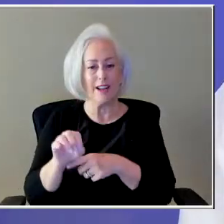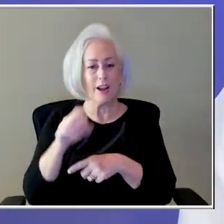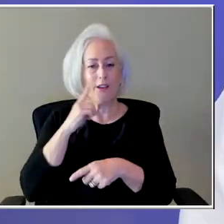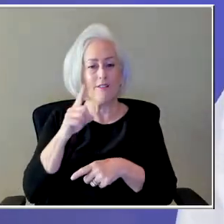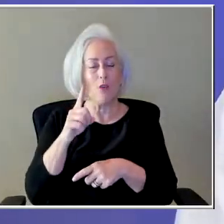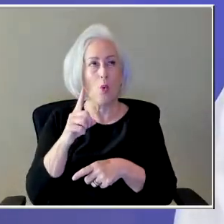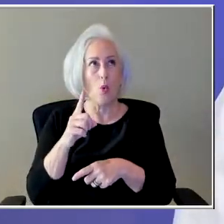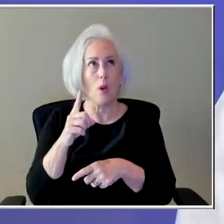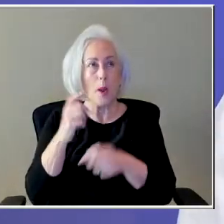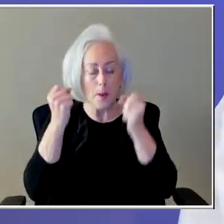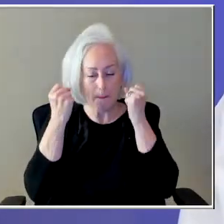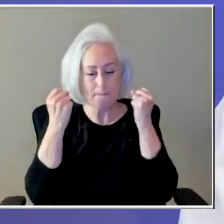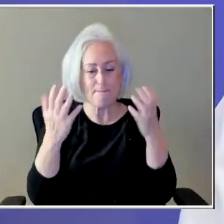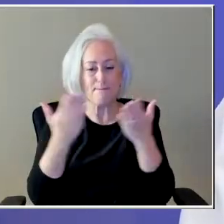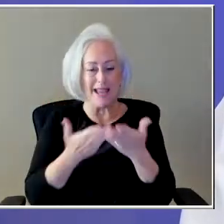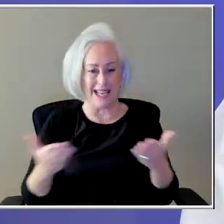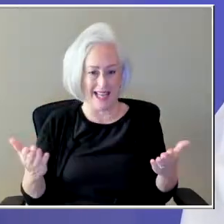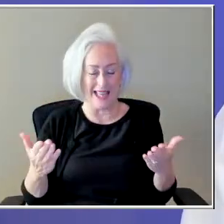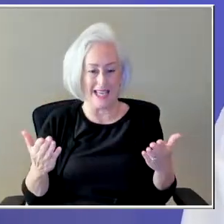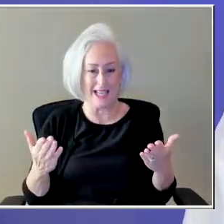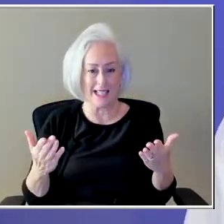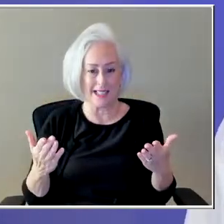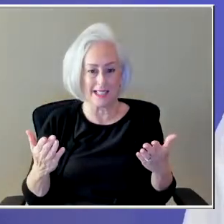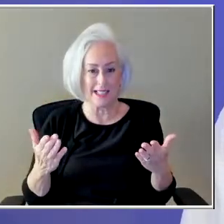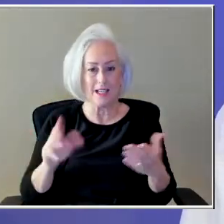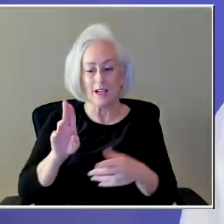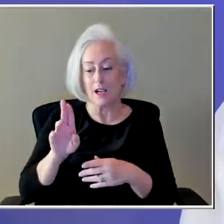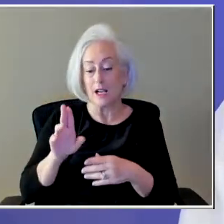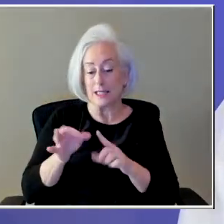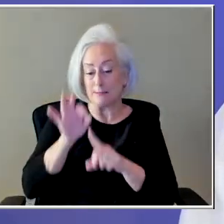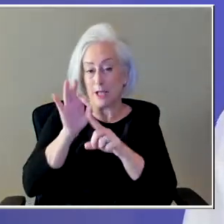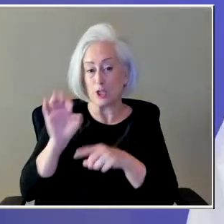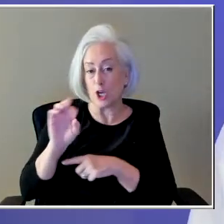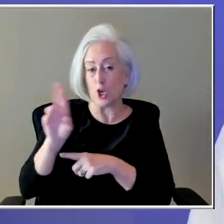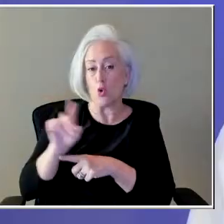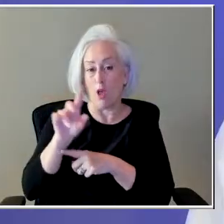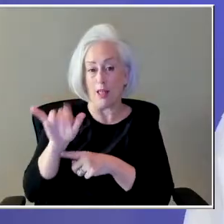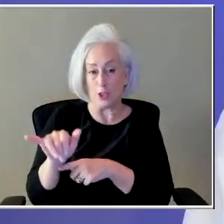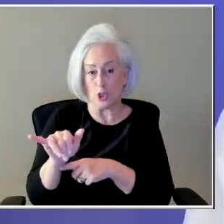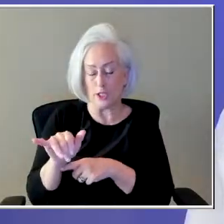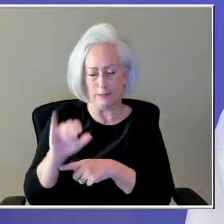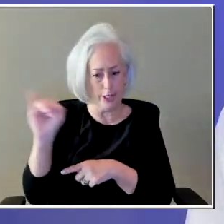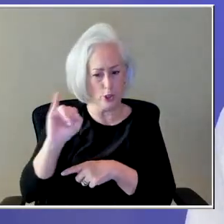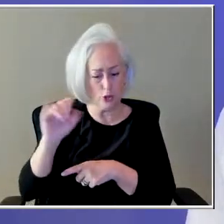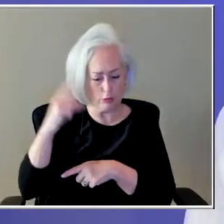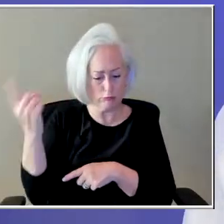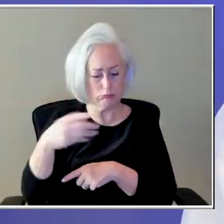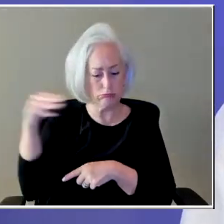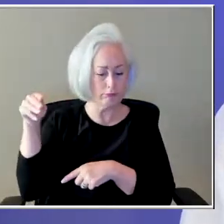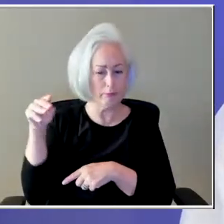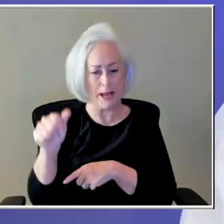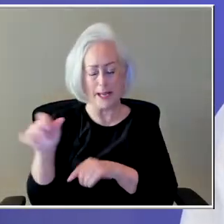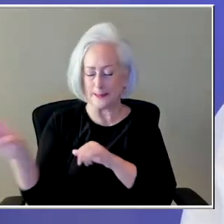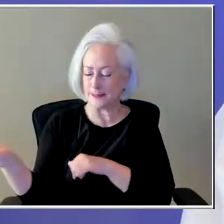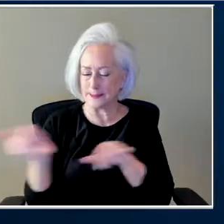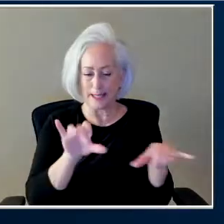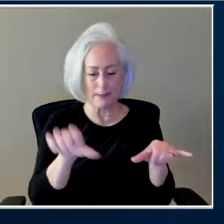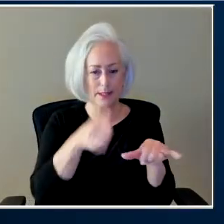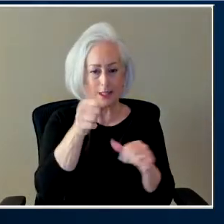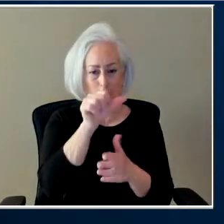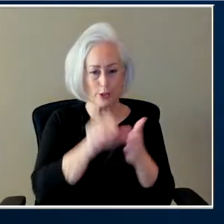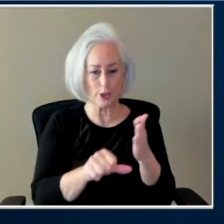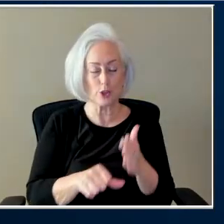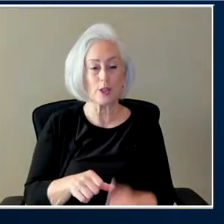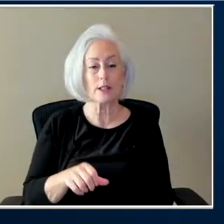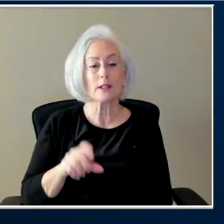many things that we do and most things that we do in urology. So yeah, insurance is covered just as much as they would any other surgery. Dr. Berza, what do you want